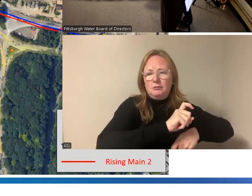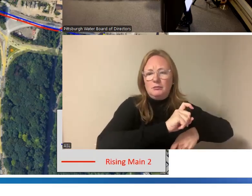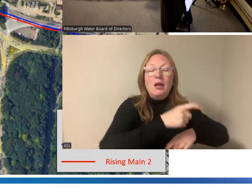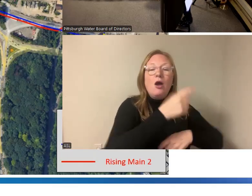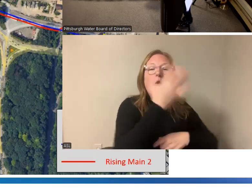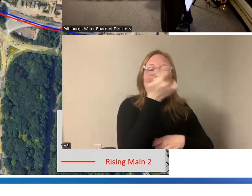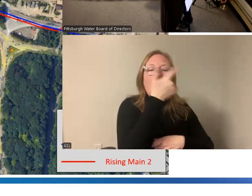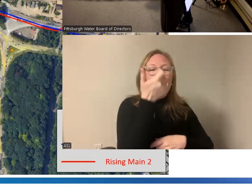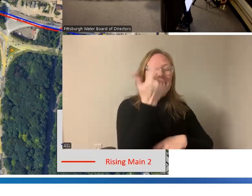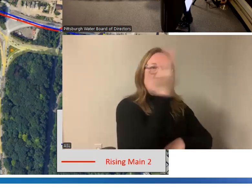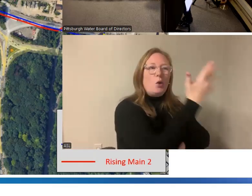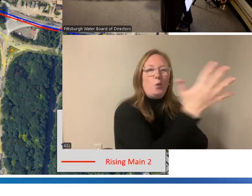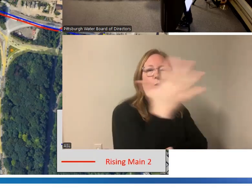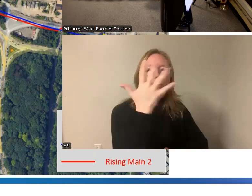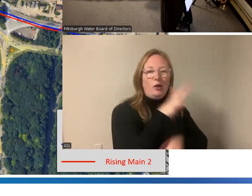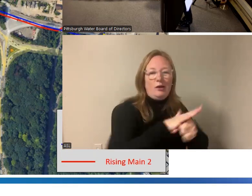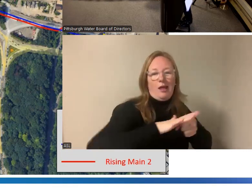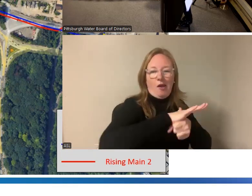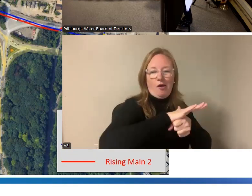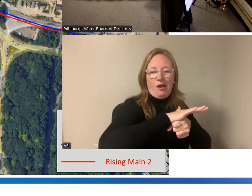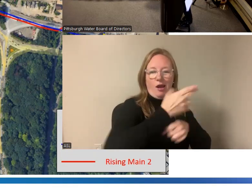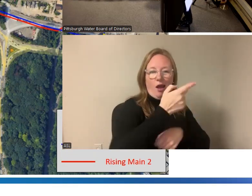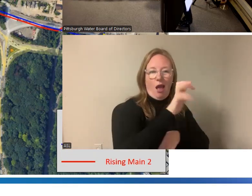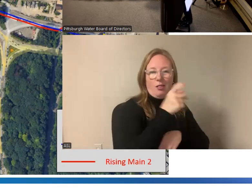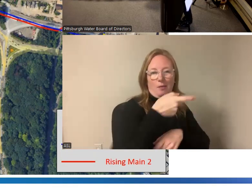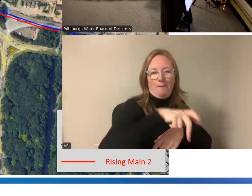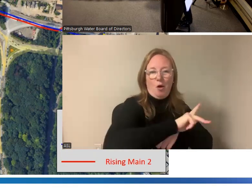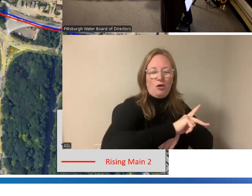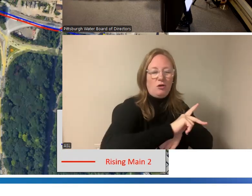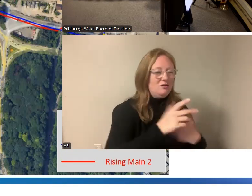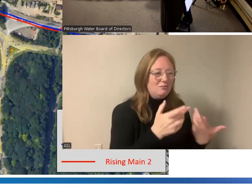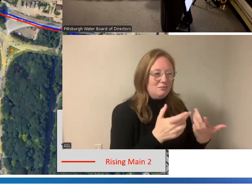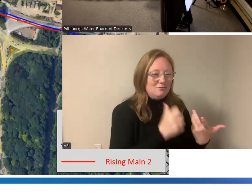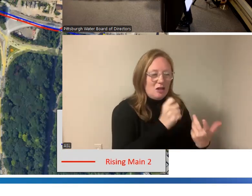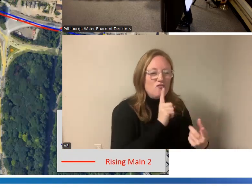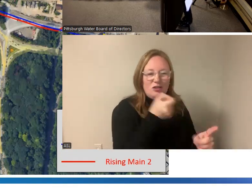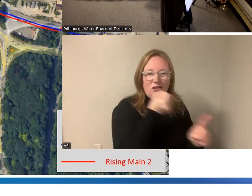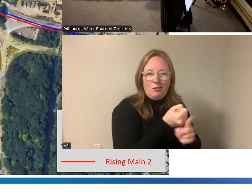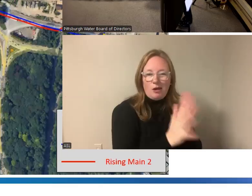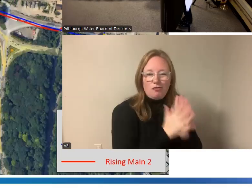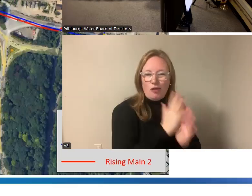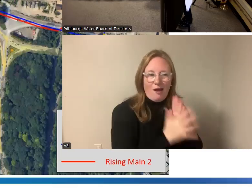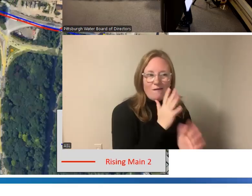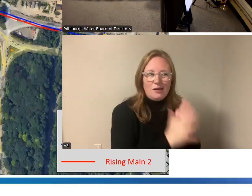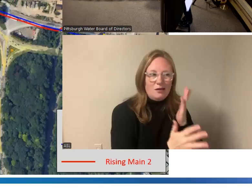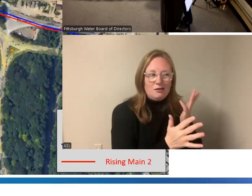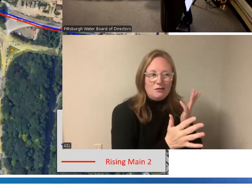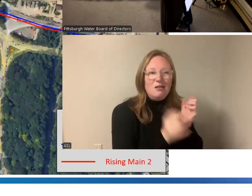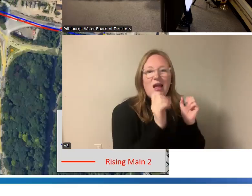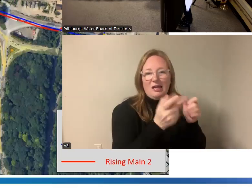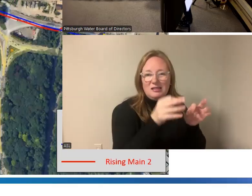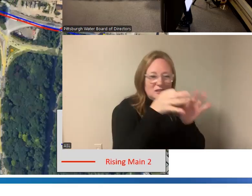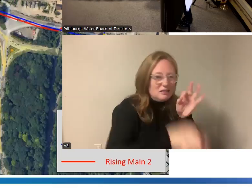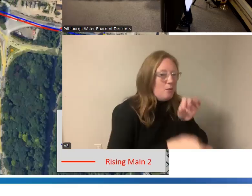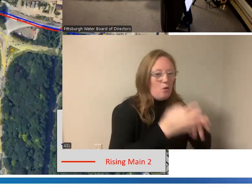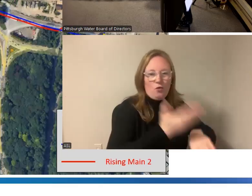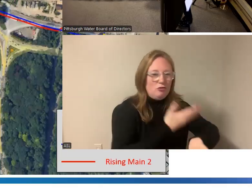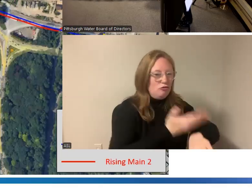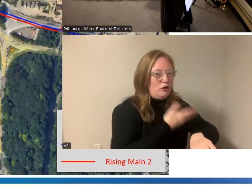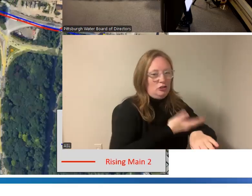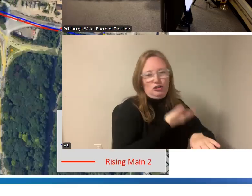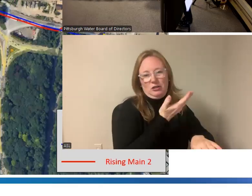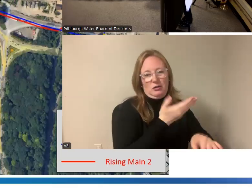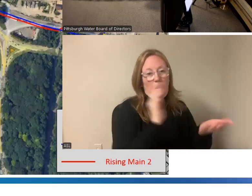located in wooded areas of Highland Park where there was minimal impact to traffic or restoration requirements.